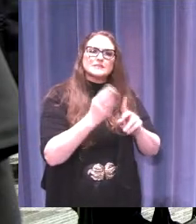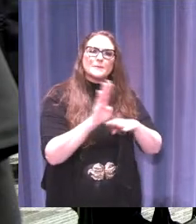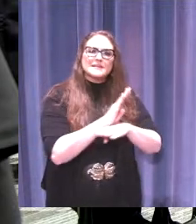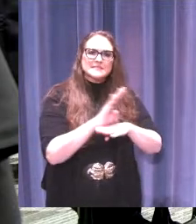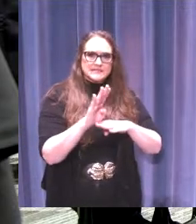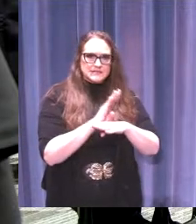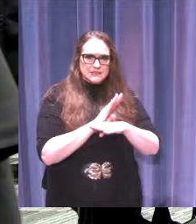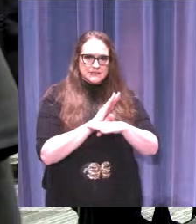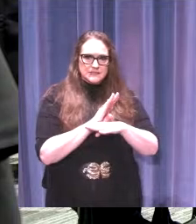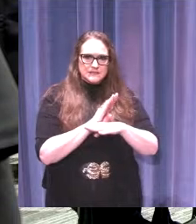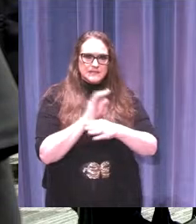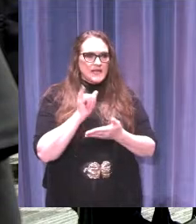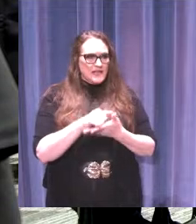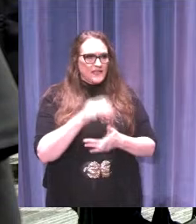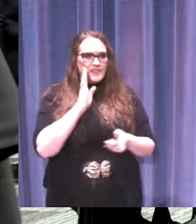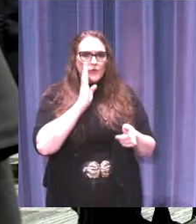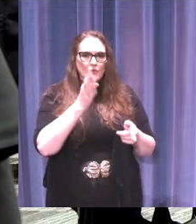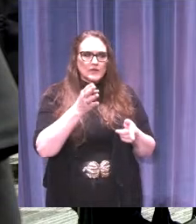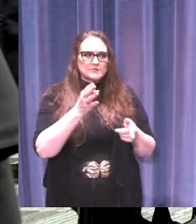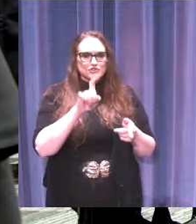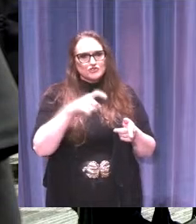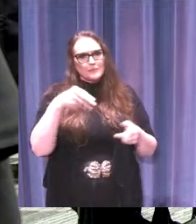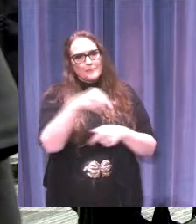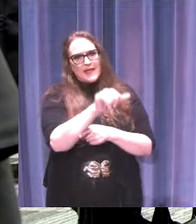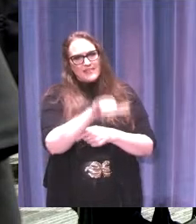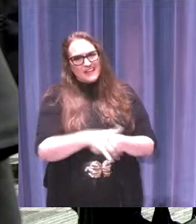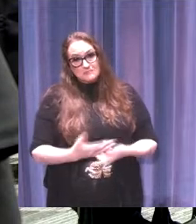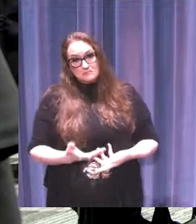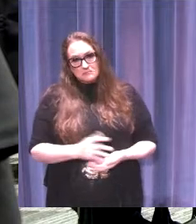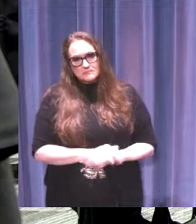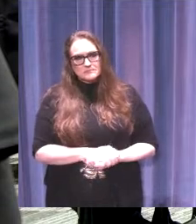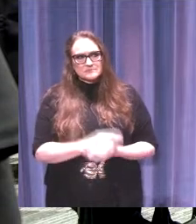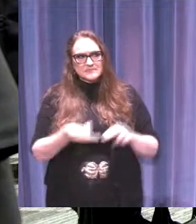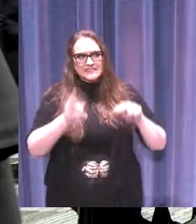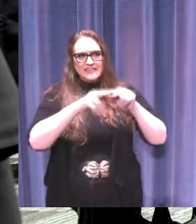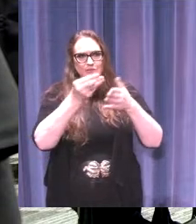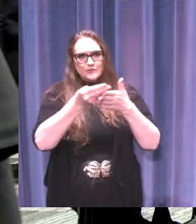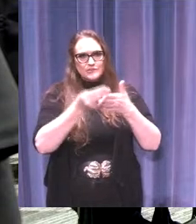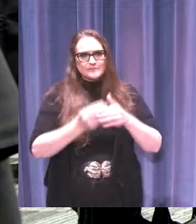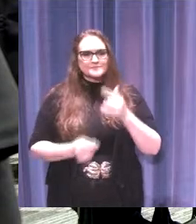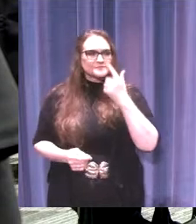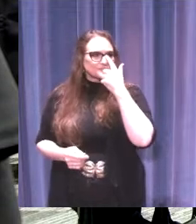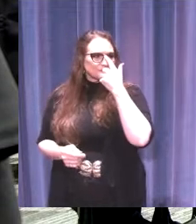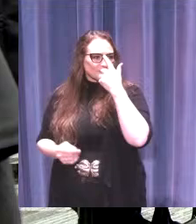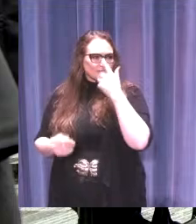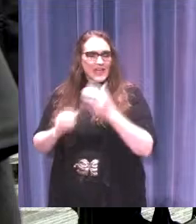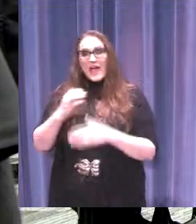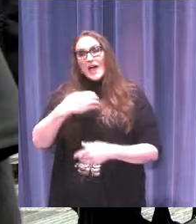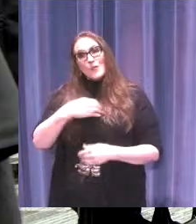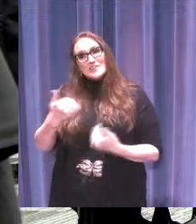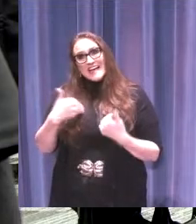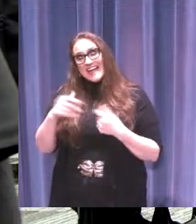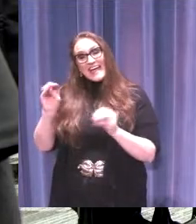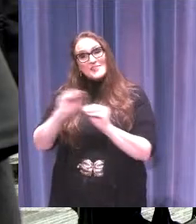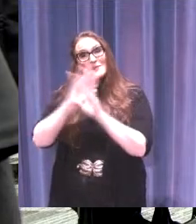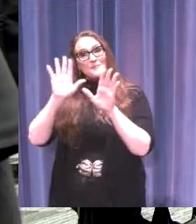businesses that they should pay this, the increased wages? I wish I had the magic